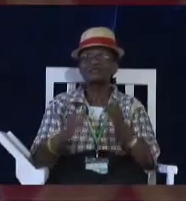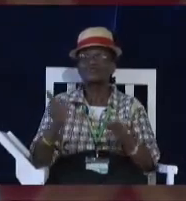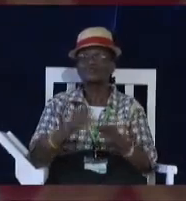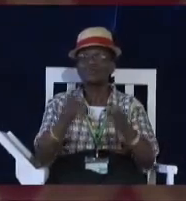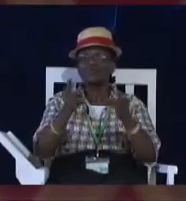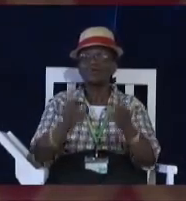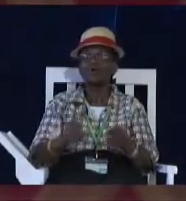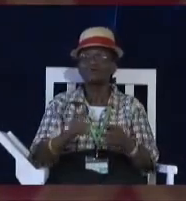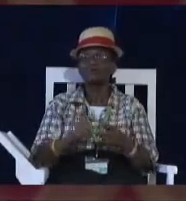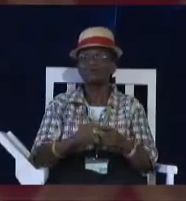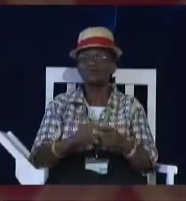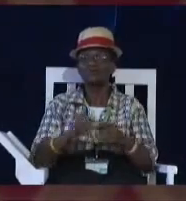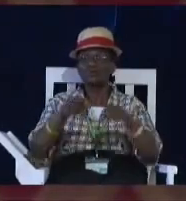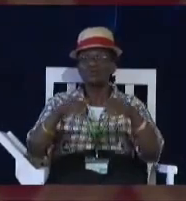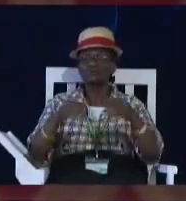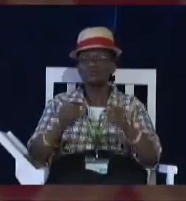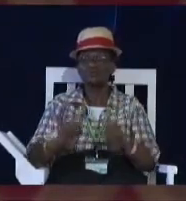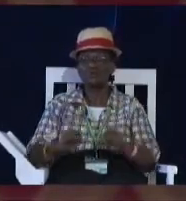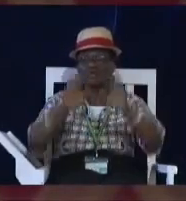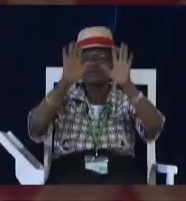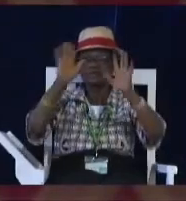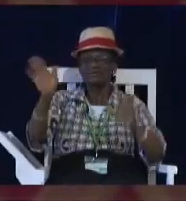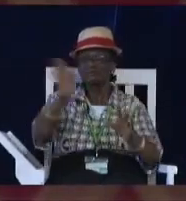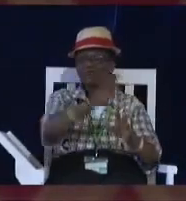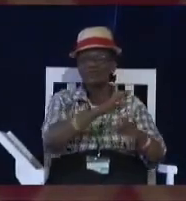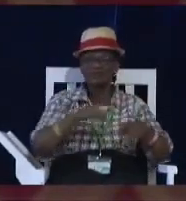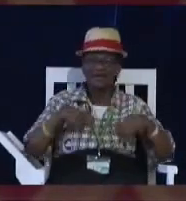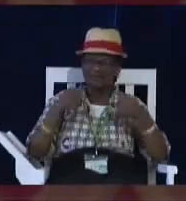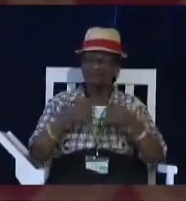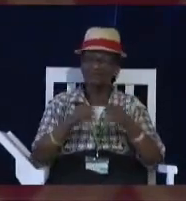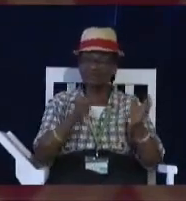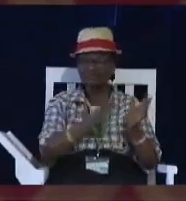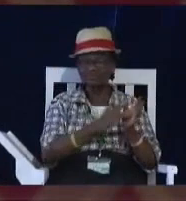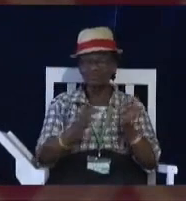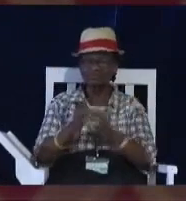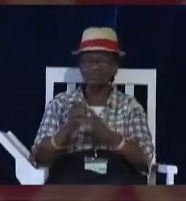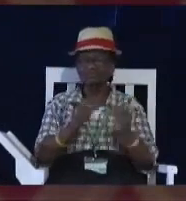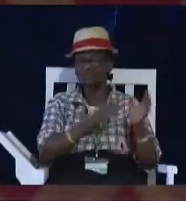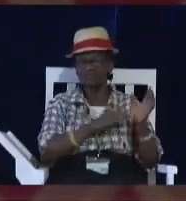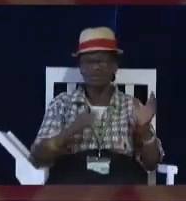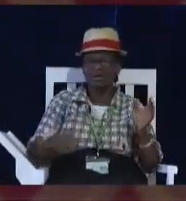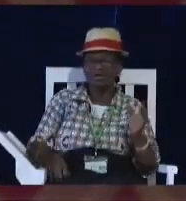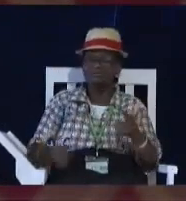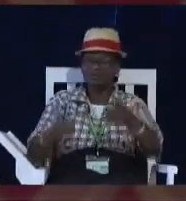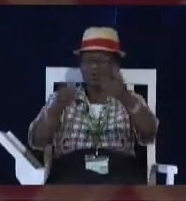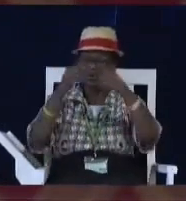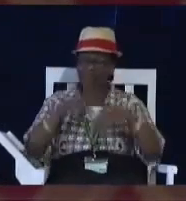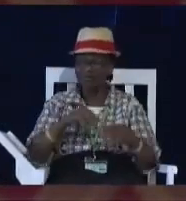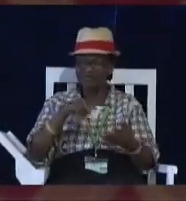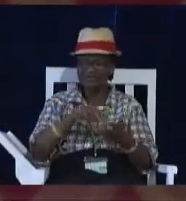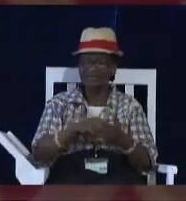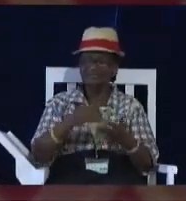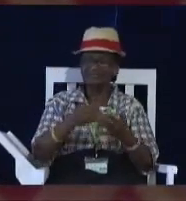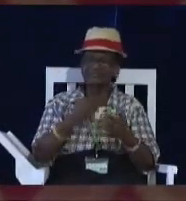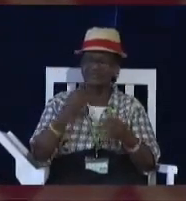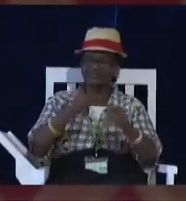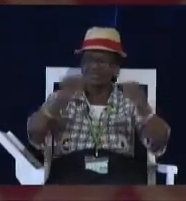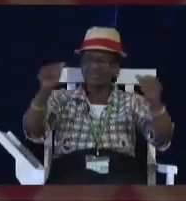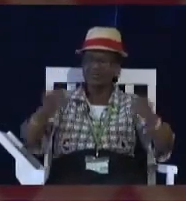the altar before I count ten. And I'm counting now. One.